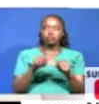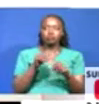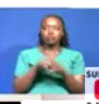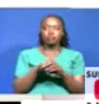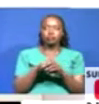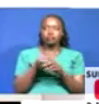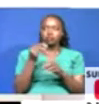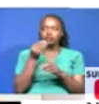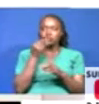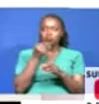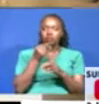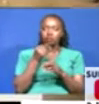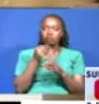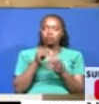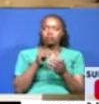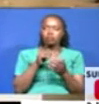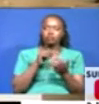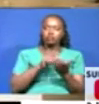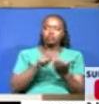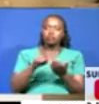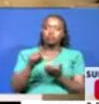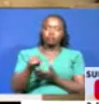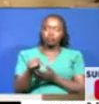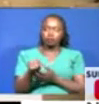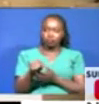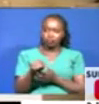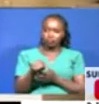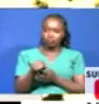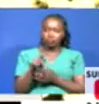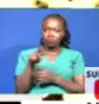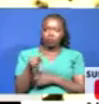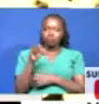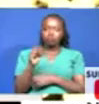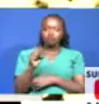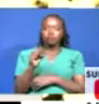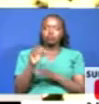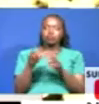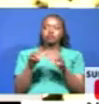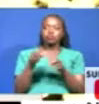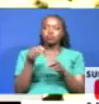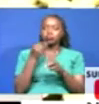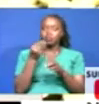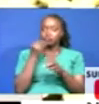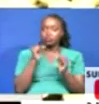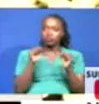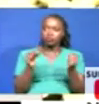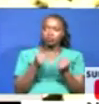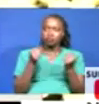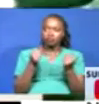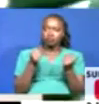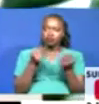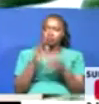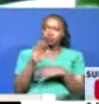food production practices. Agriculture Principal Secretary says a food safety and standard bill will be tabled in Parliament to